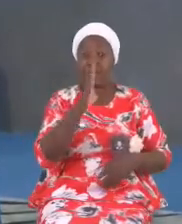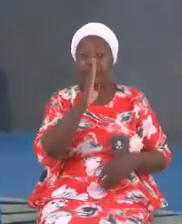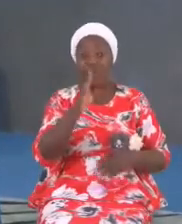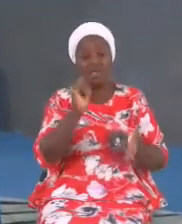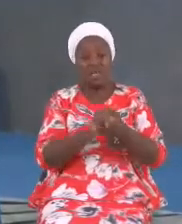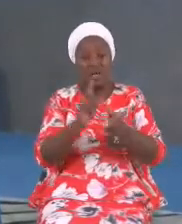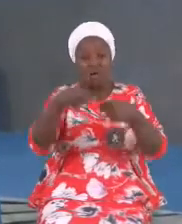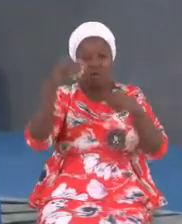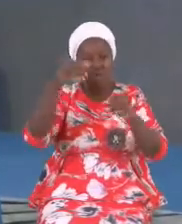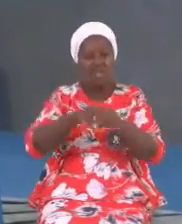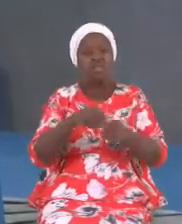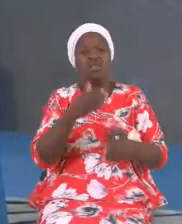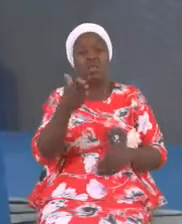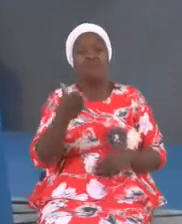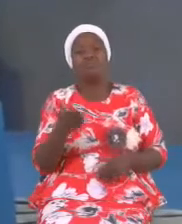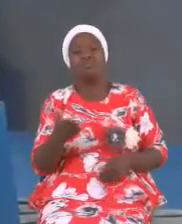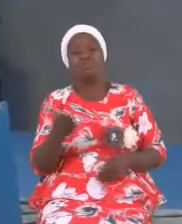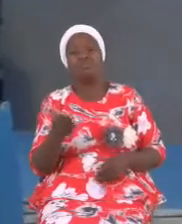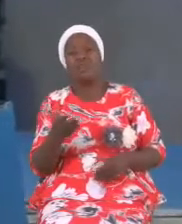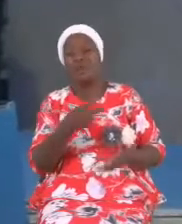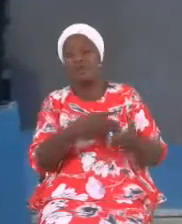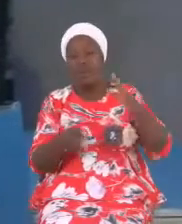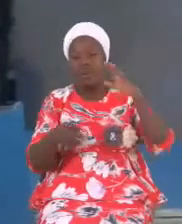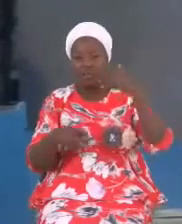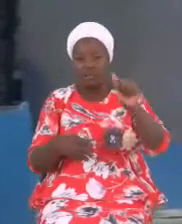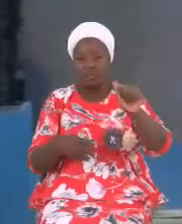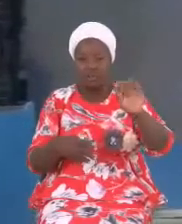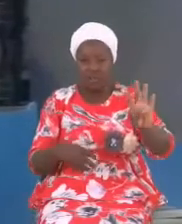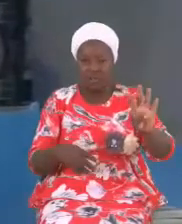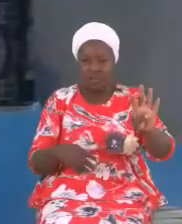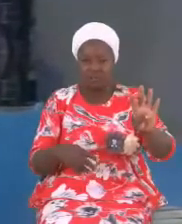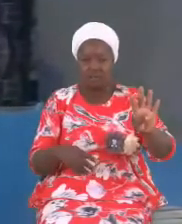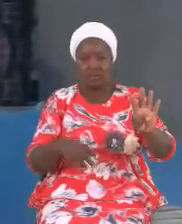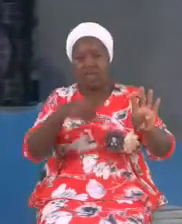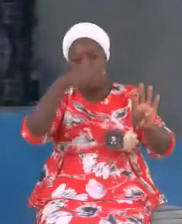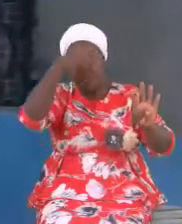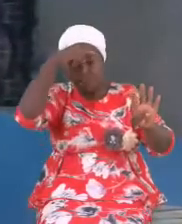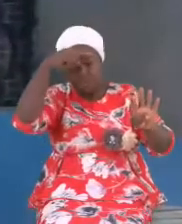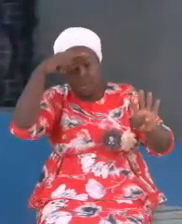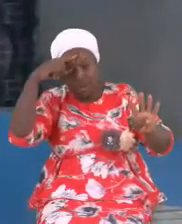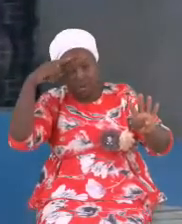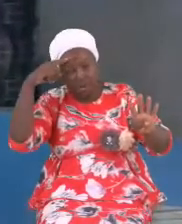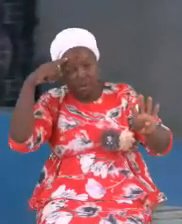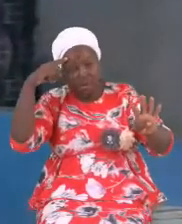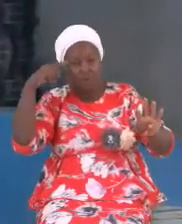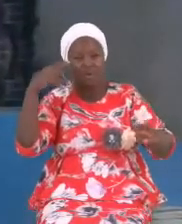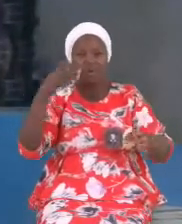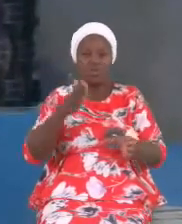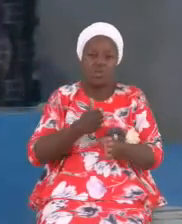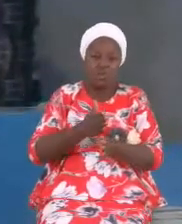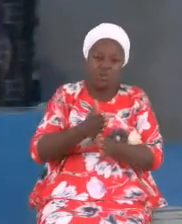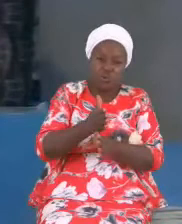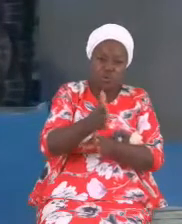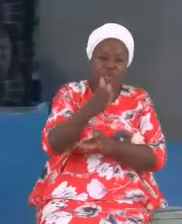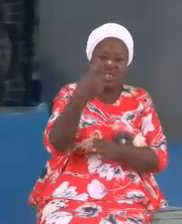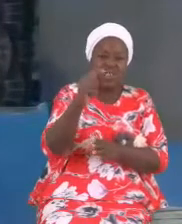in thereat. Look at verse 14. In verse 14, because great straight is the gate. That was